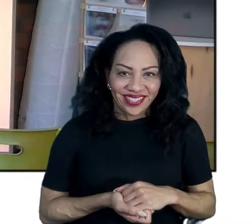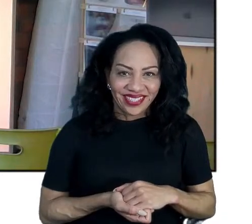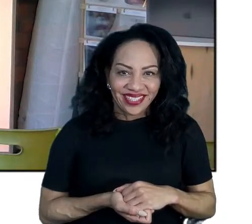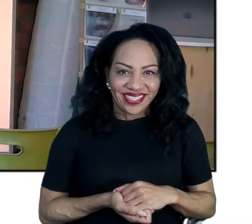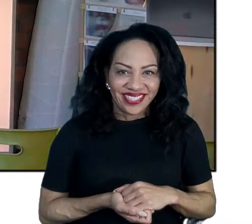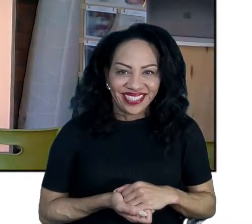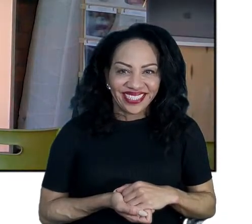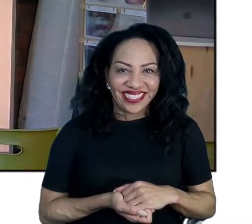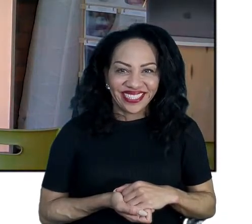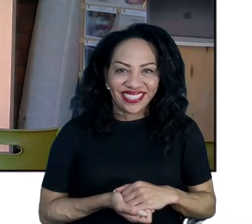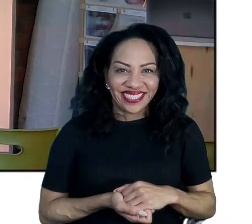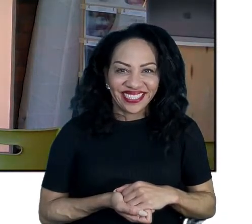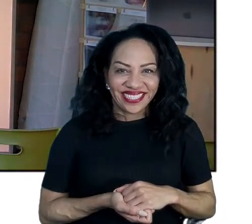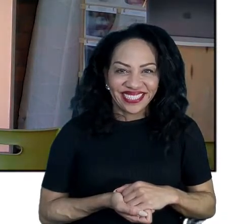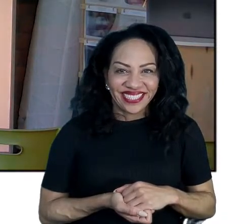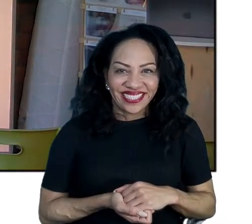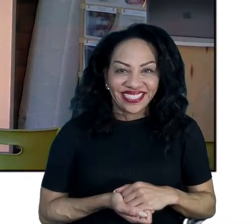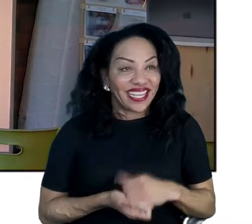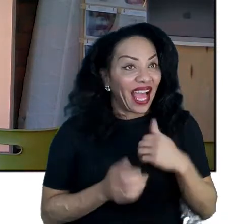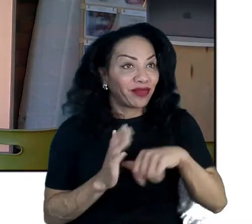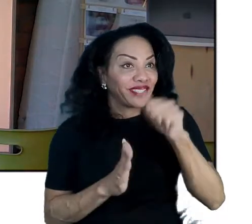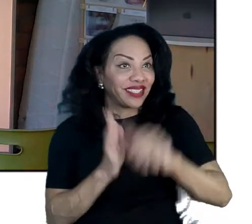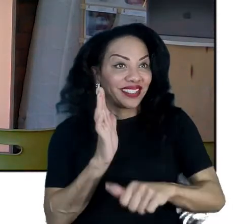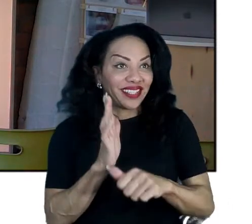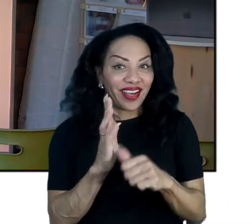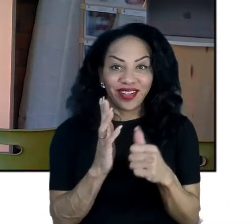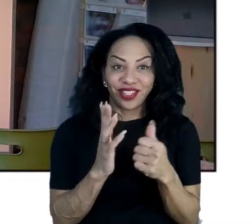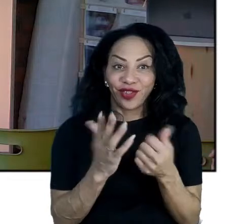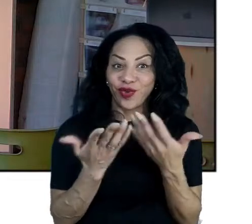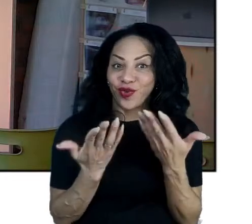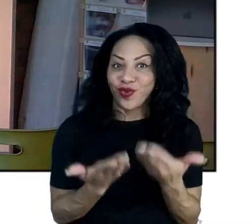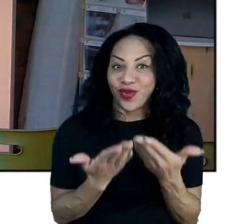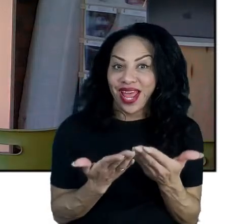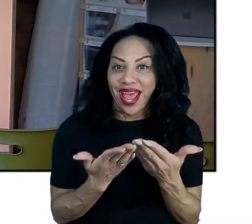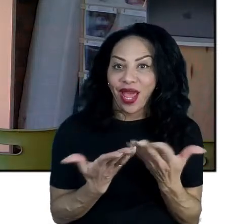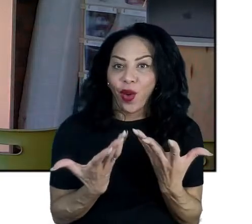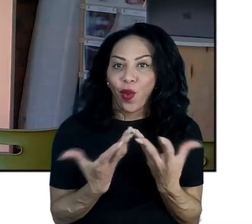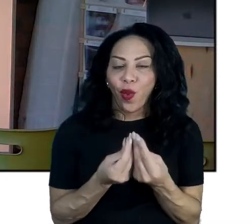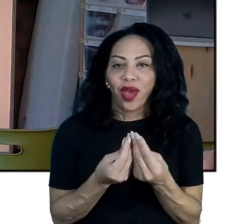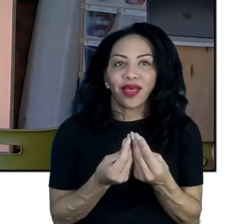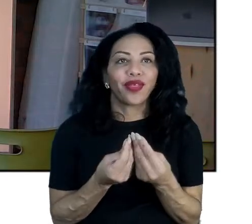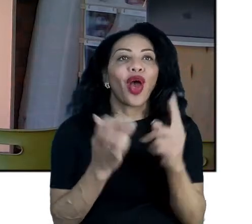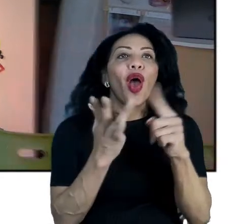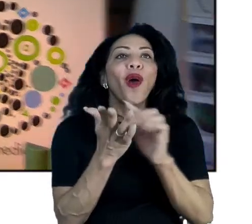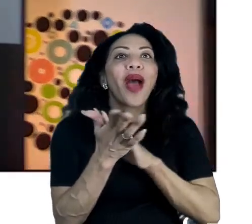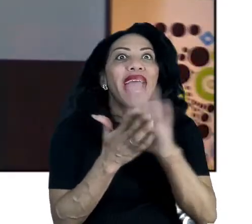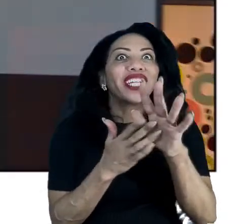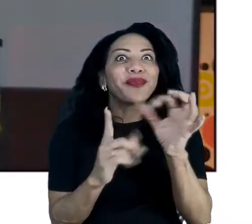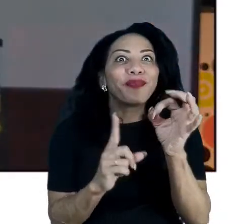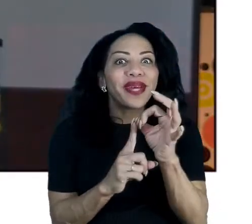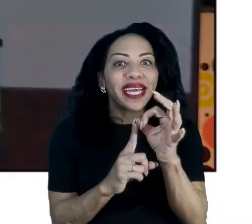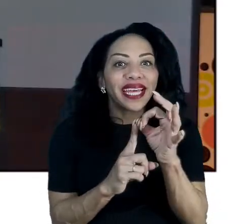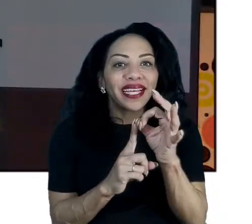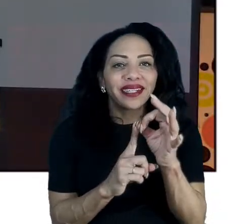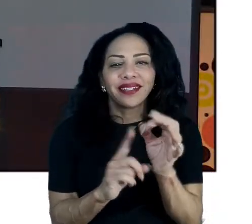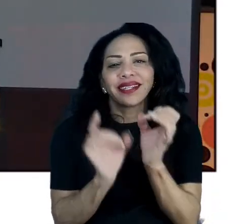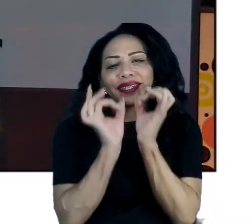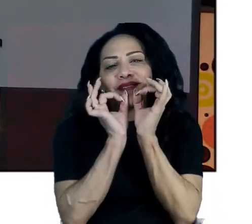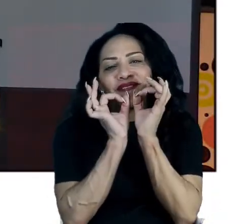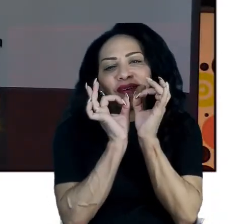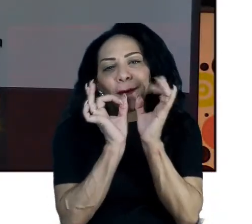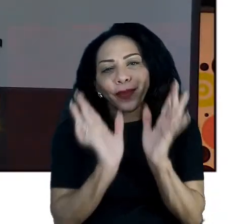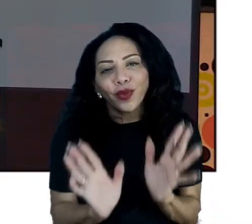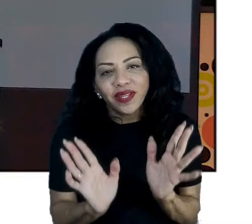I'm going to begin today with an OHP. It's very beautiful.